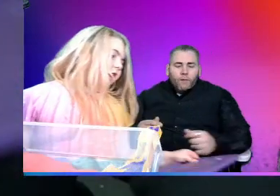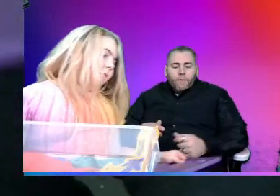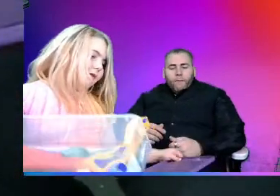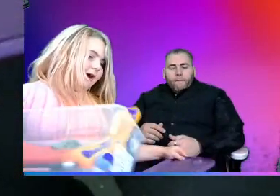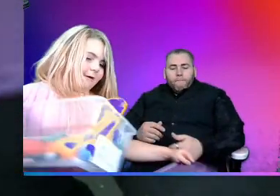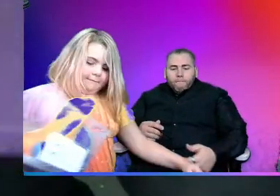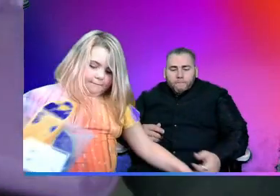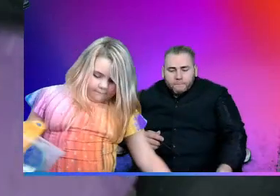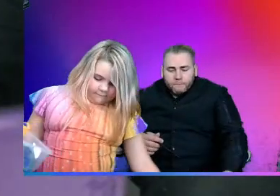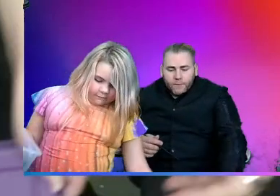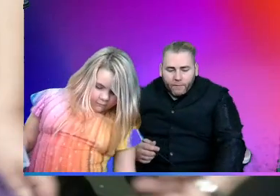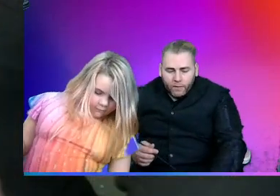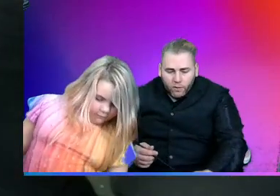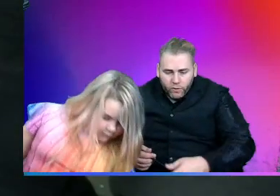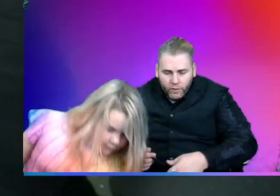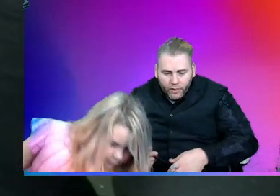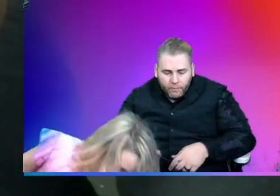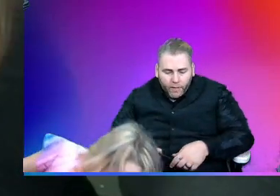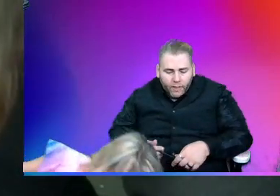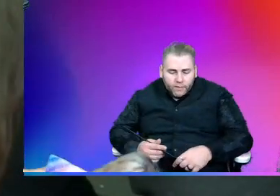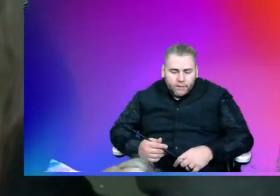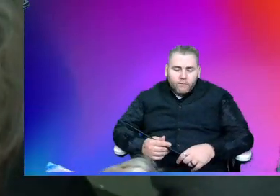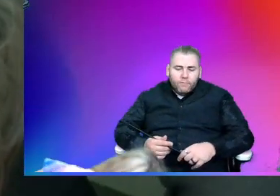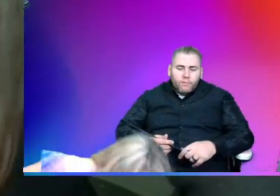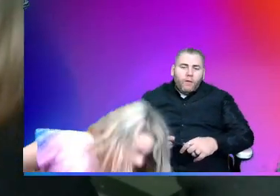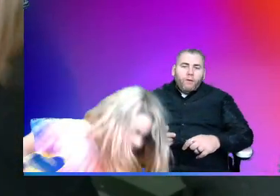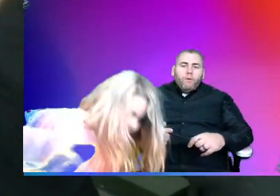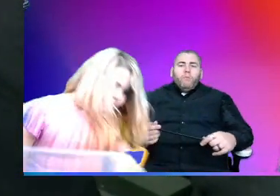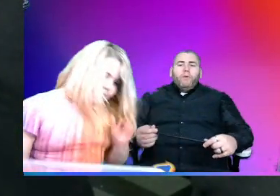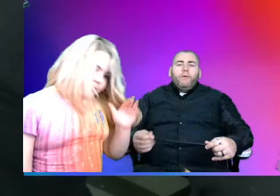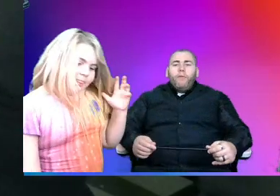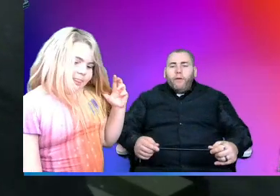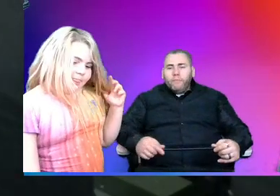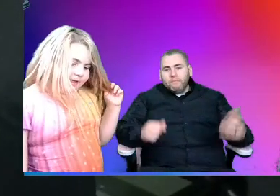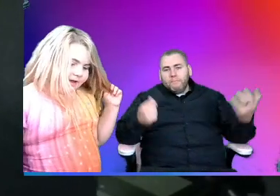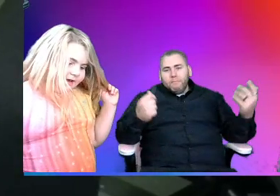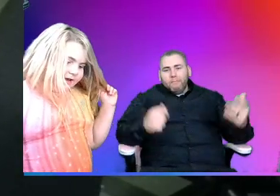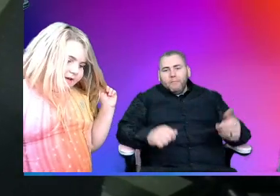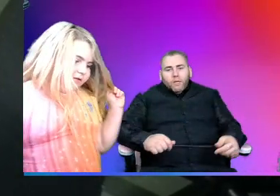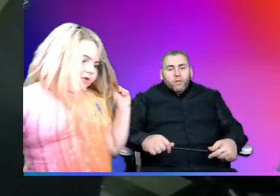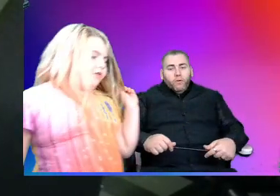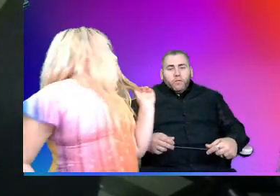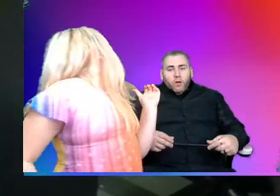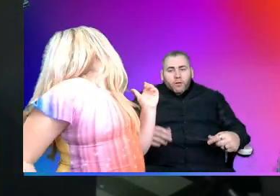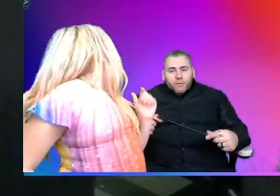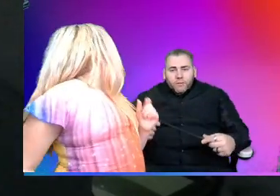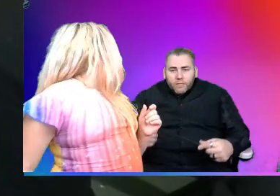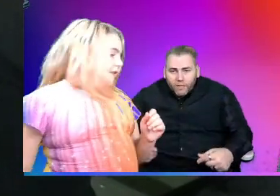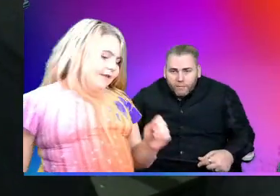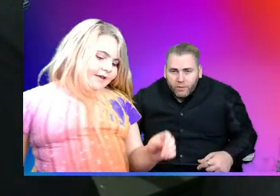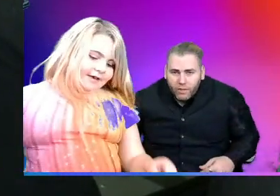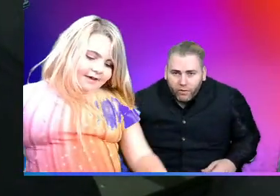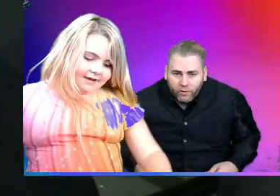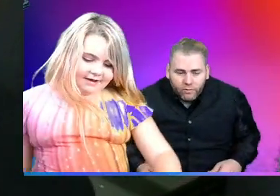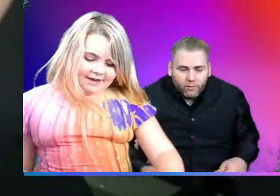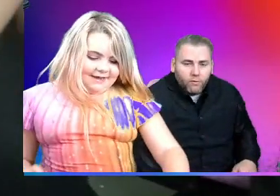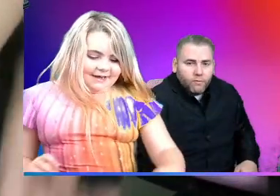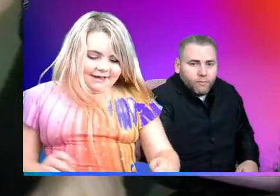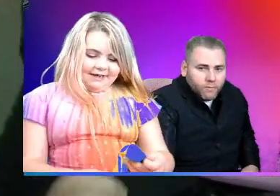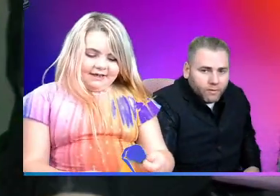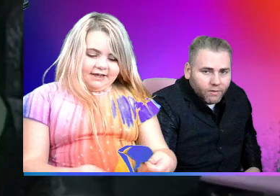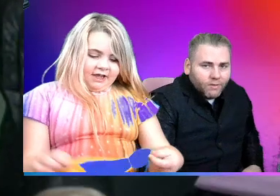the top down. Top can go underneath the box. Okay, we're going to put it down there. So you're in charge. I'm just here.